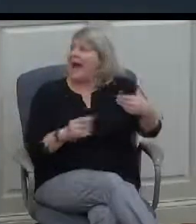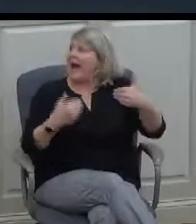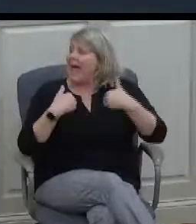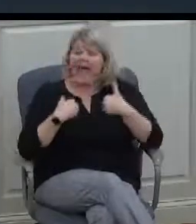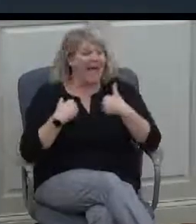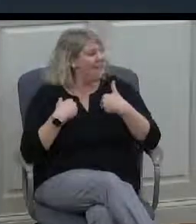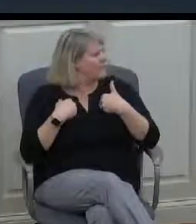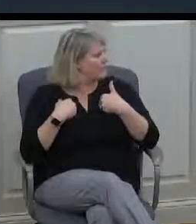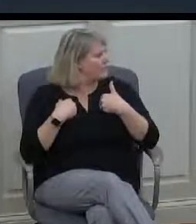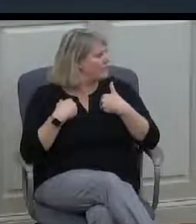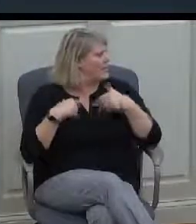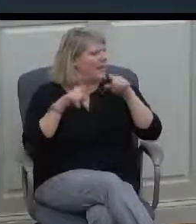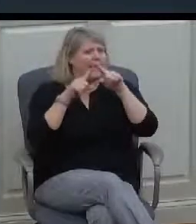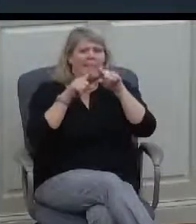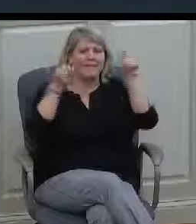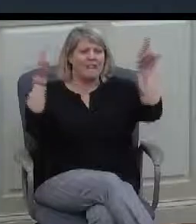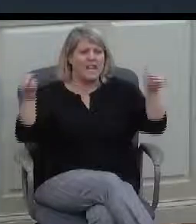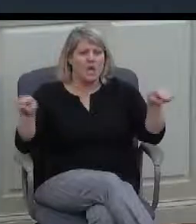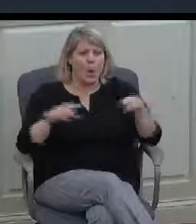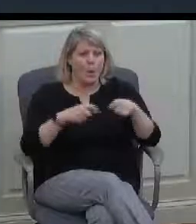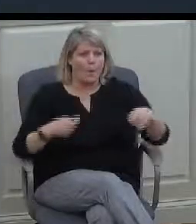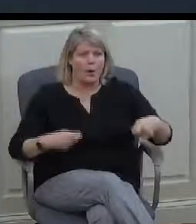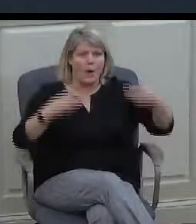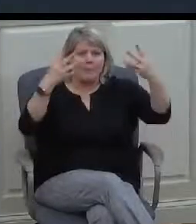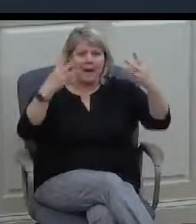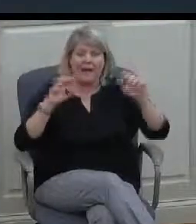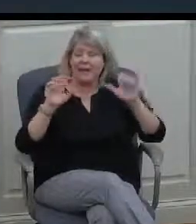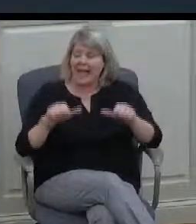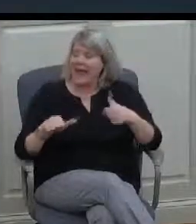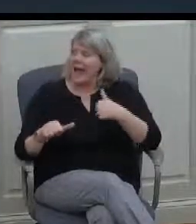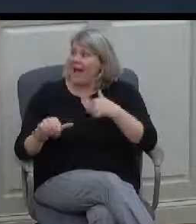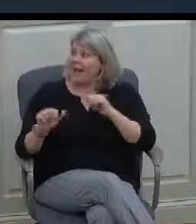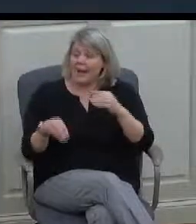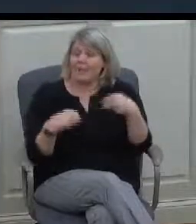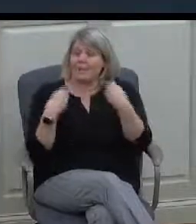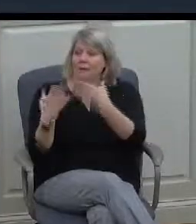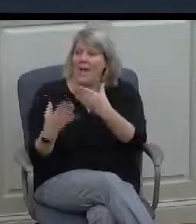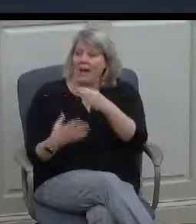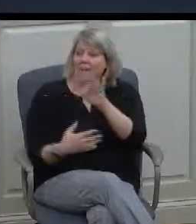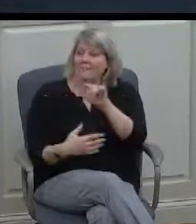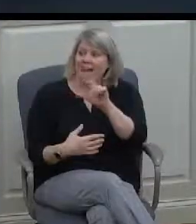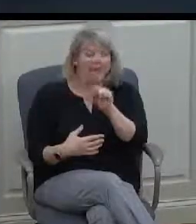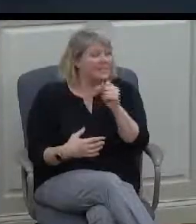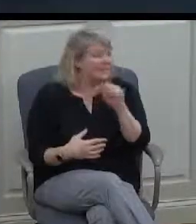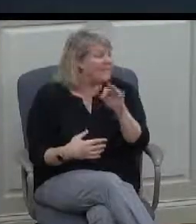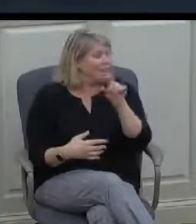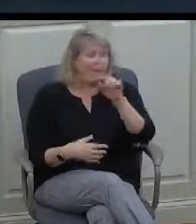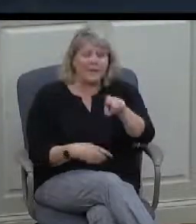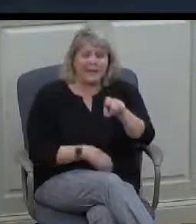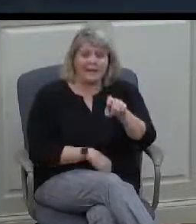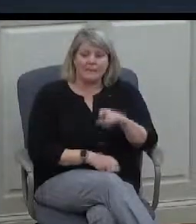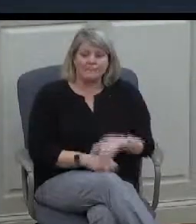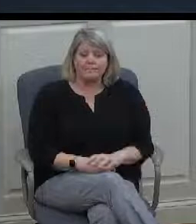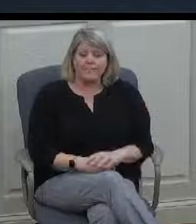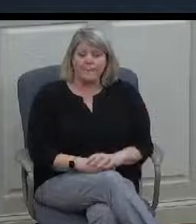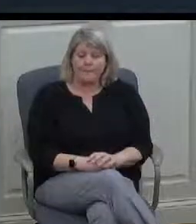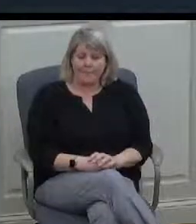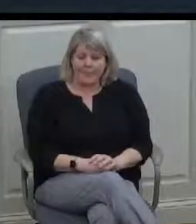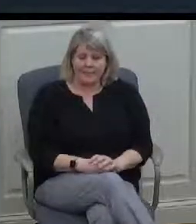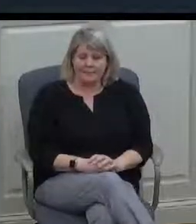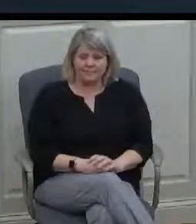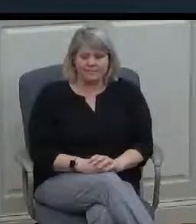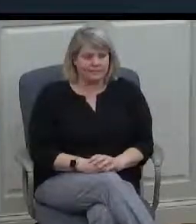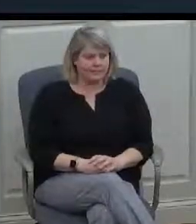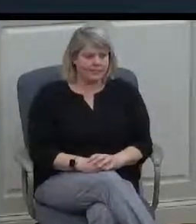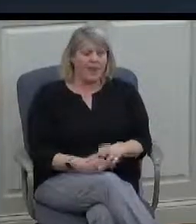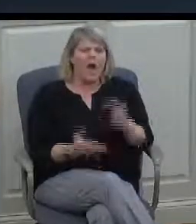Okay. And I can provide files for anyone that needs them if necessary. I just want to make it so the public can